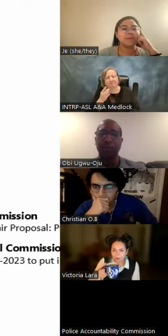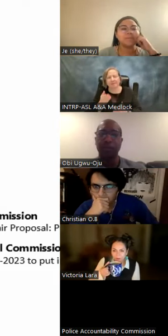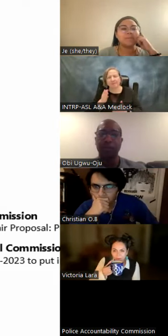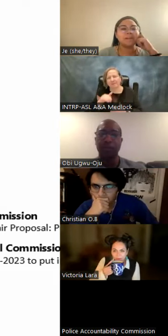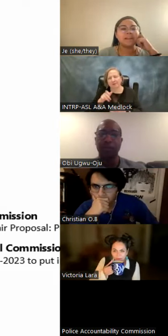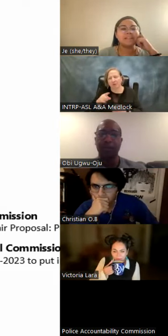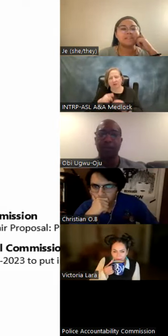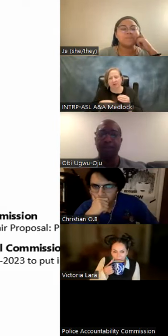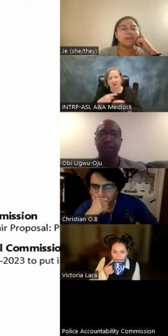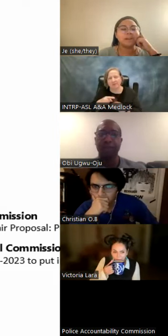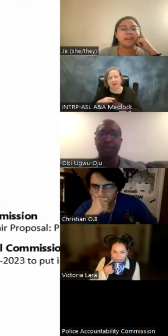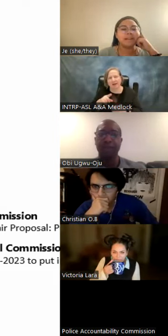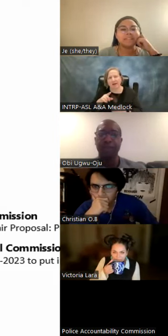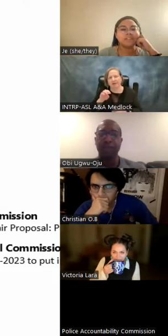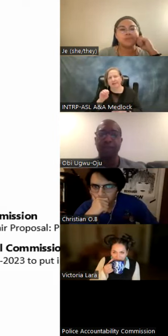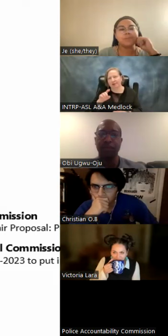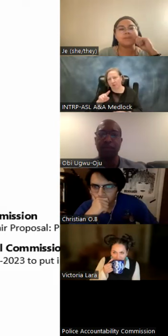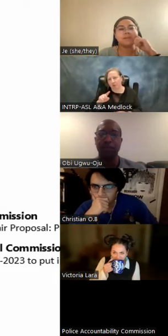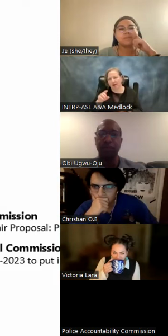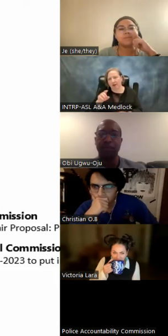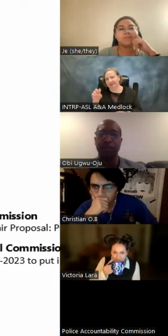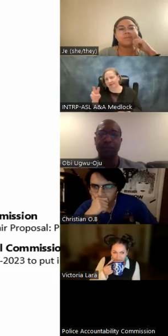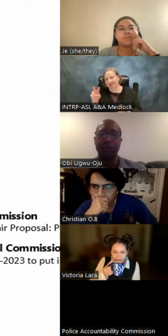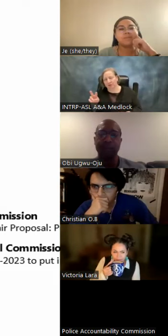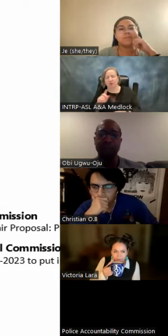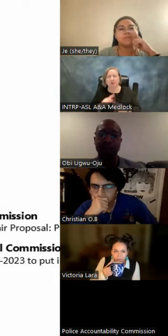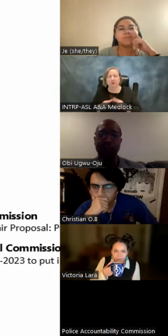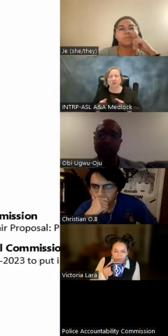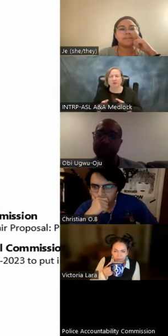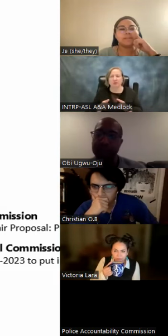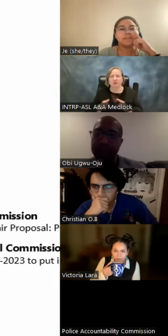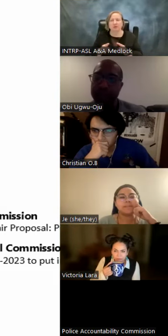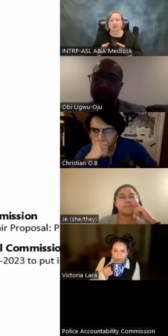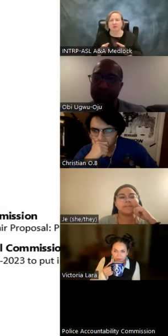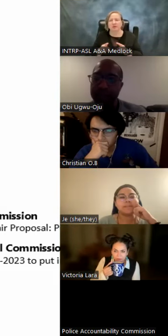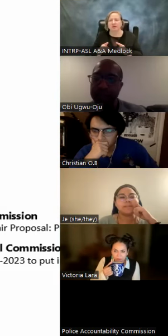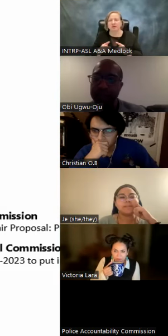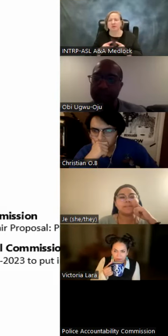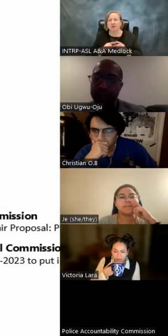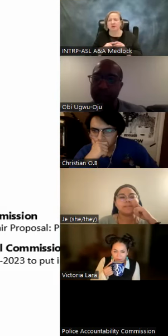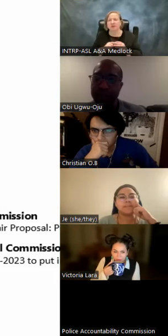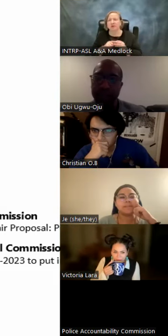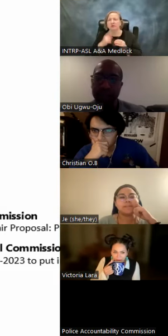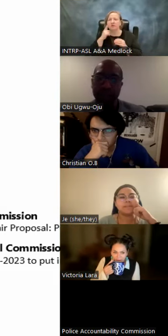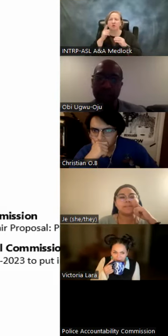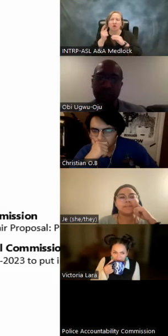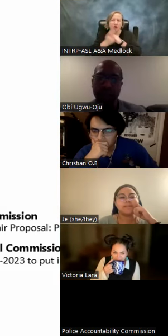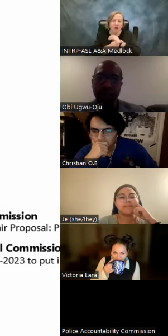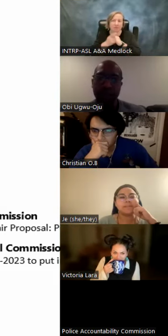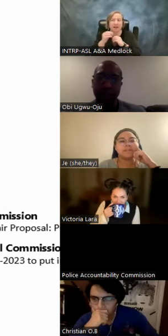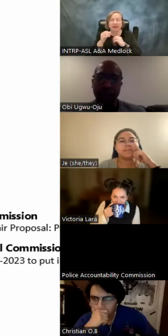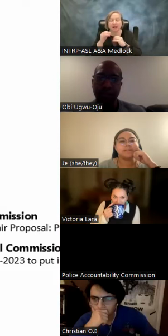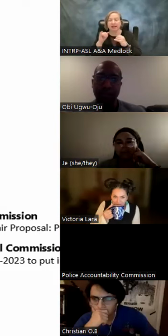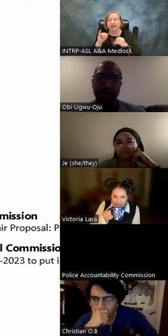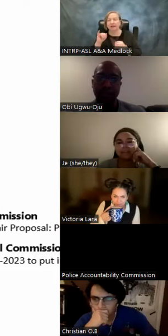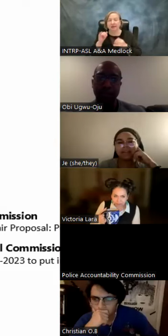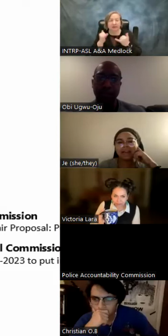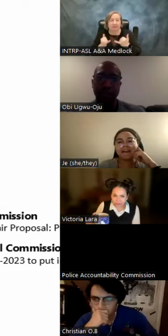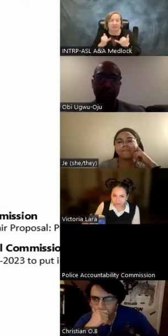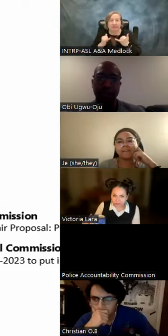question about E1 and E2, but what in terms of automatic and immediate access, does